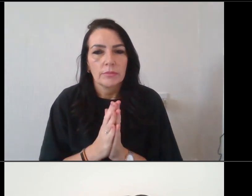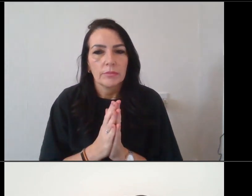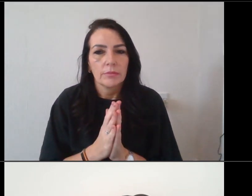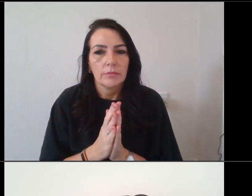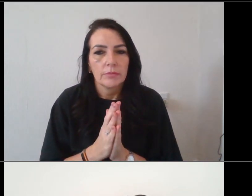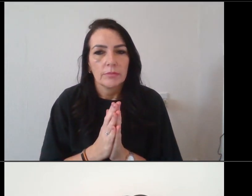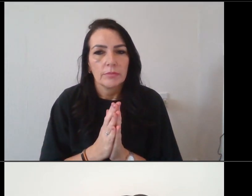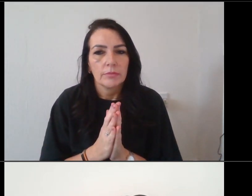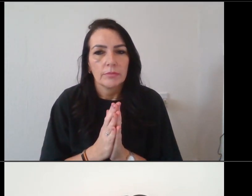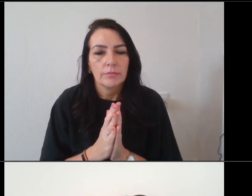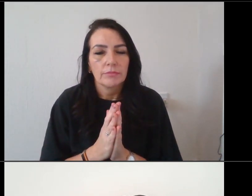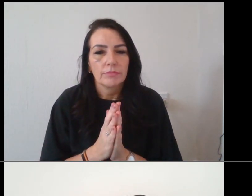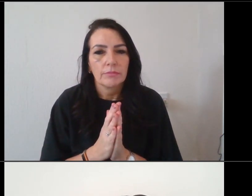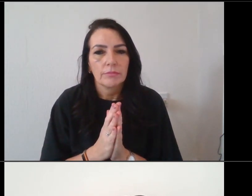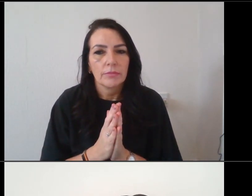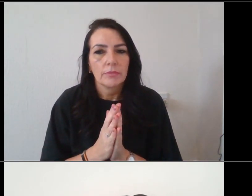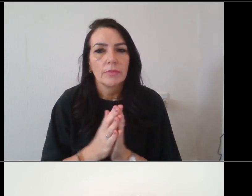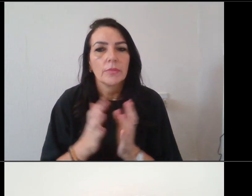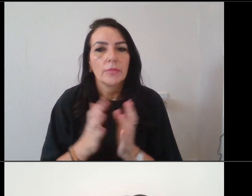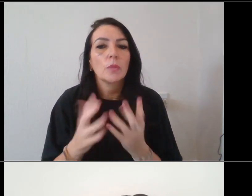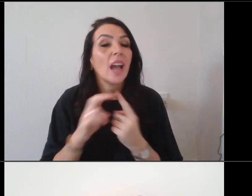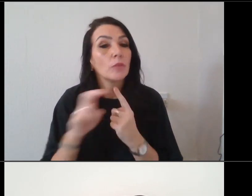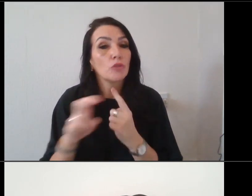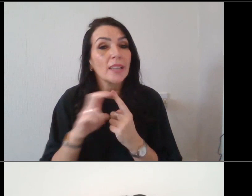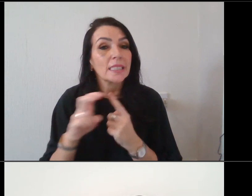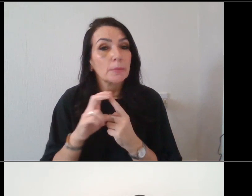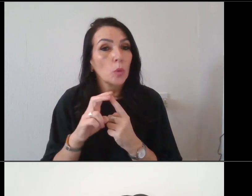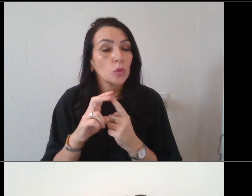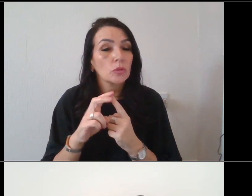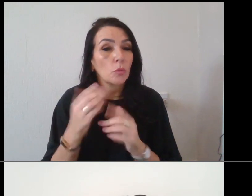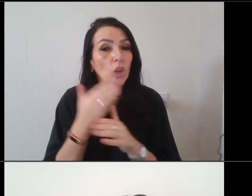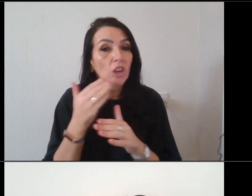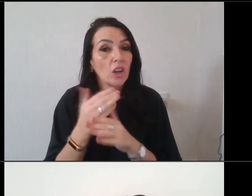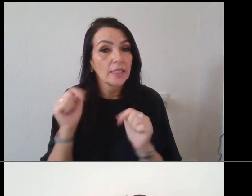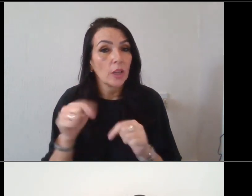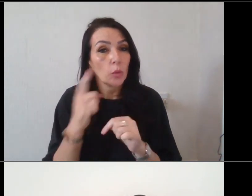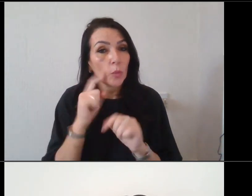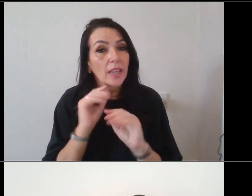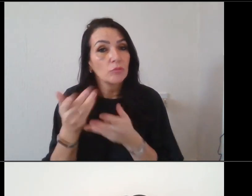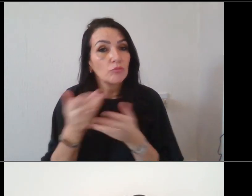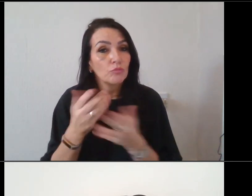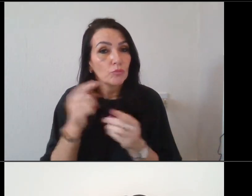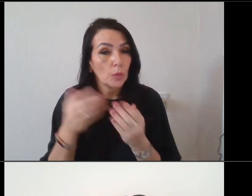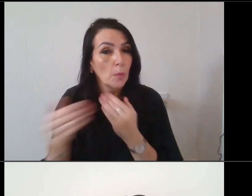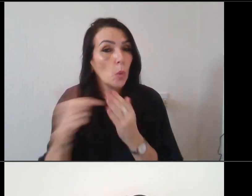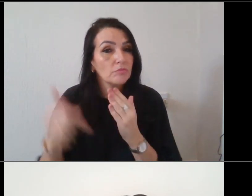We do have kind of transport specialists at Energy Saving Trust as well, who can maybe chat a bit more about that. But